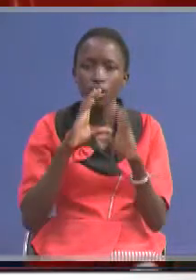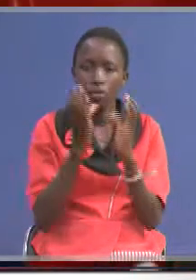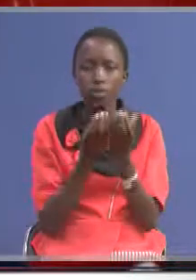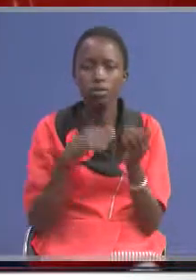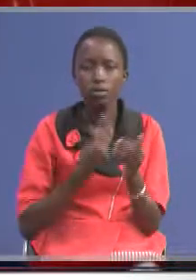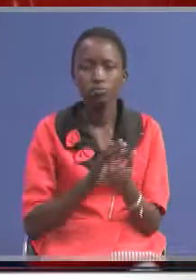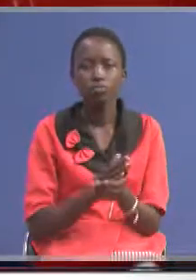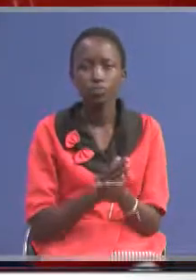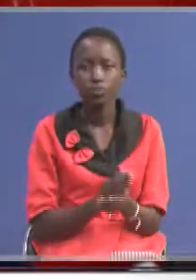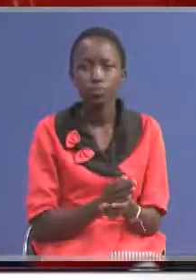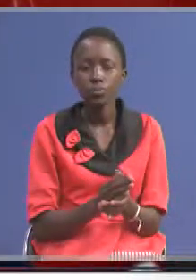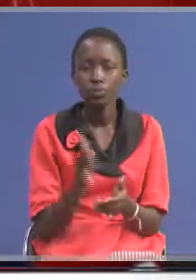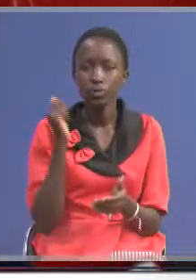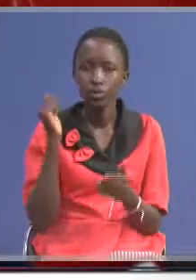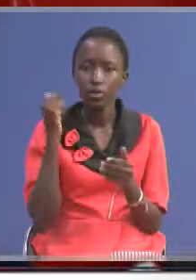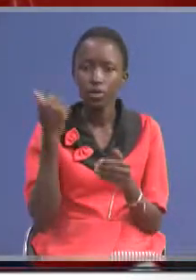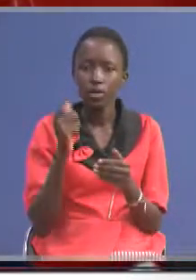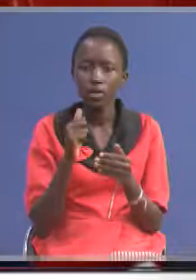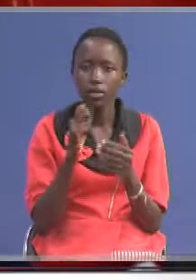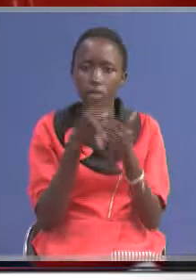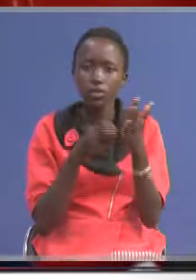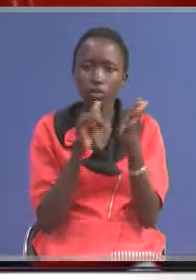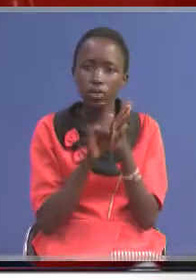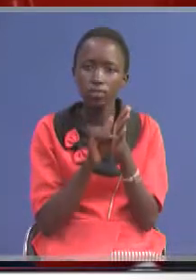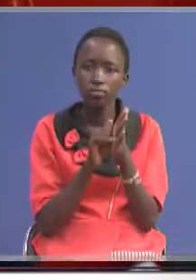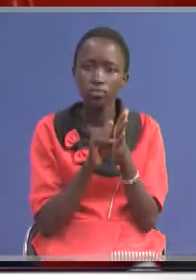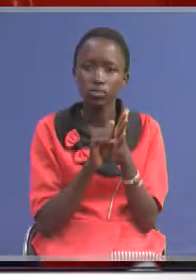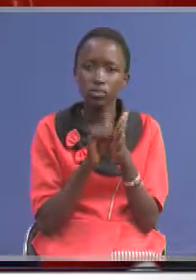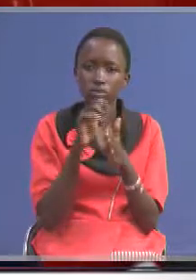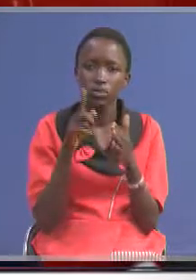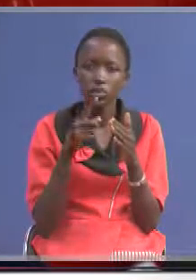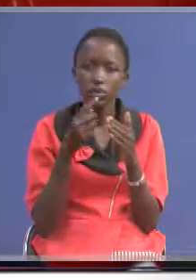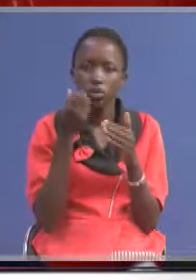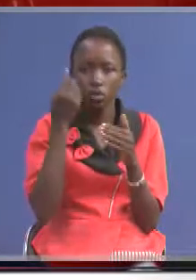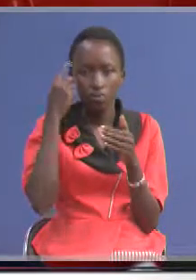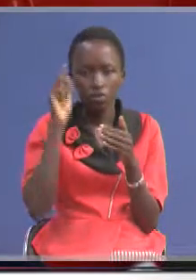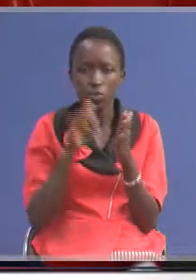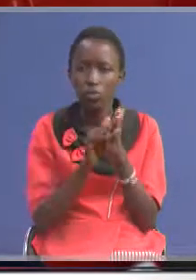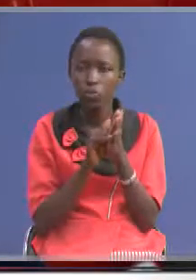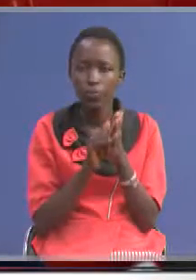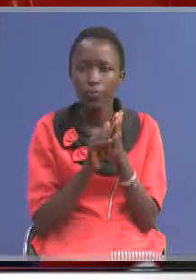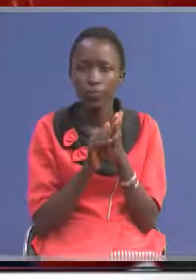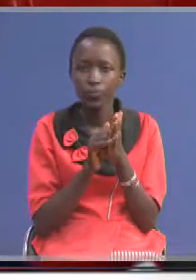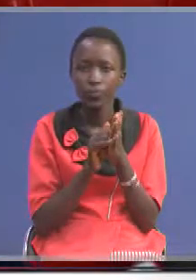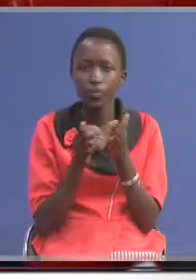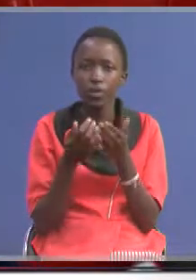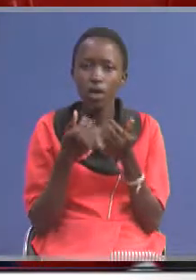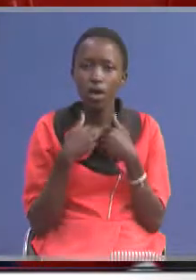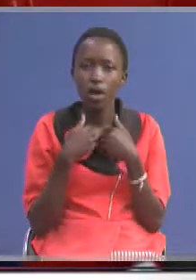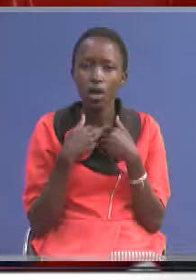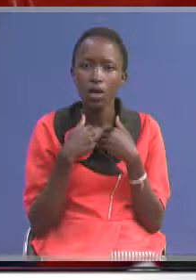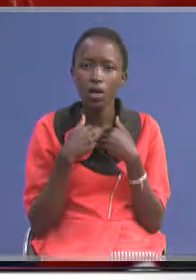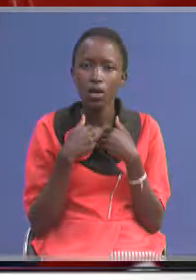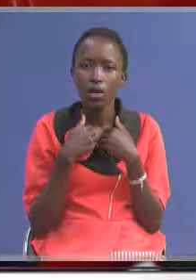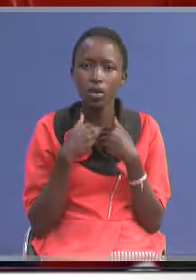company. We would refute any accusation that either there's corporate bullying or indeed that we steal